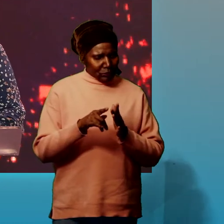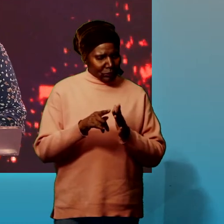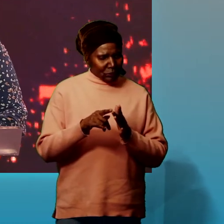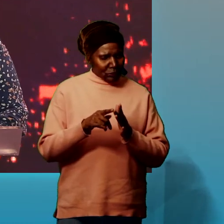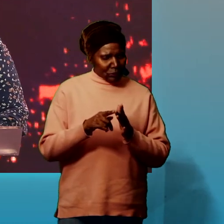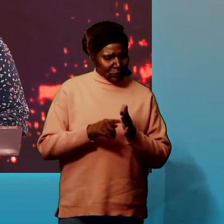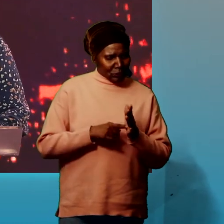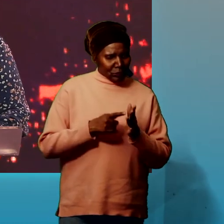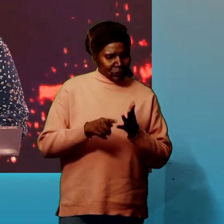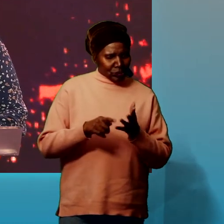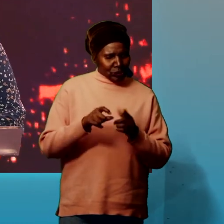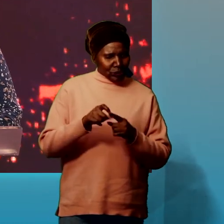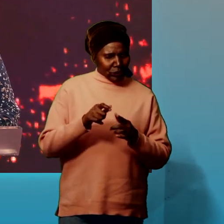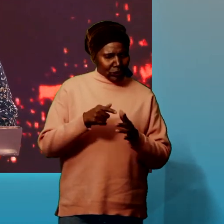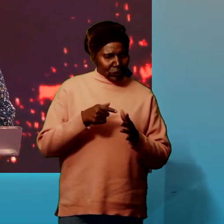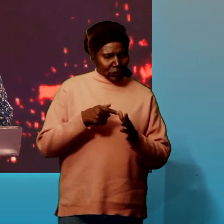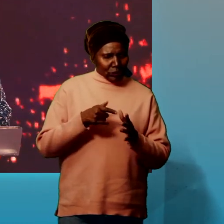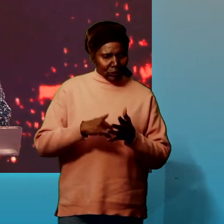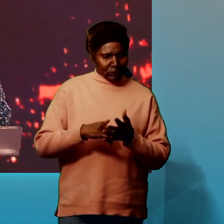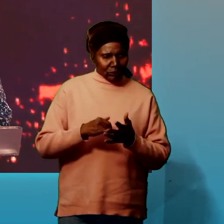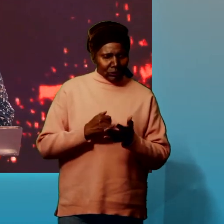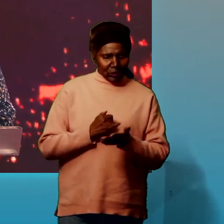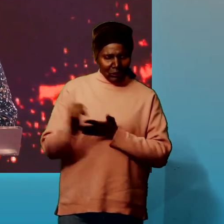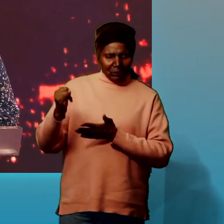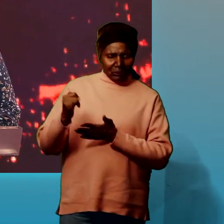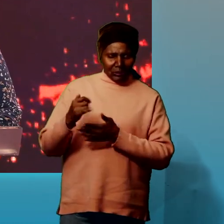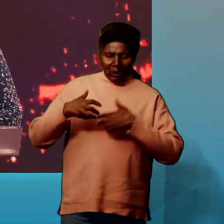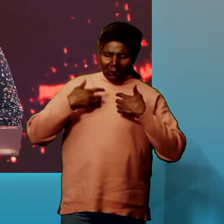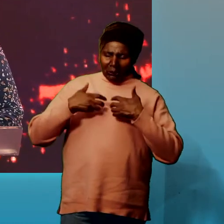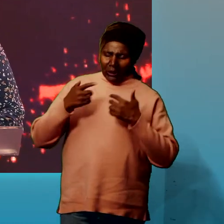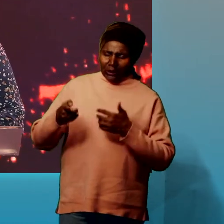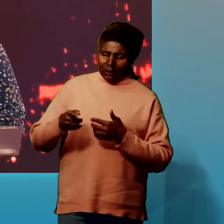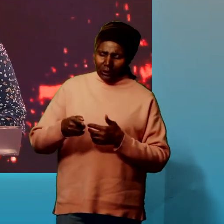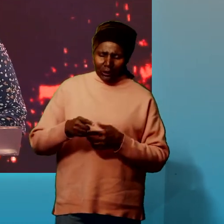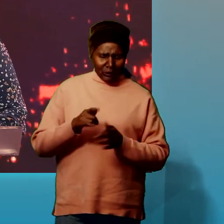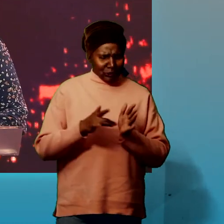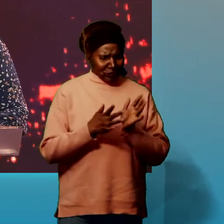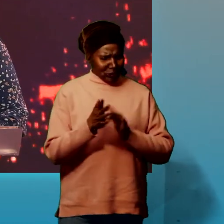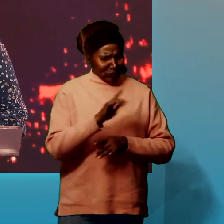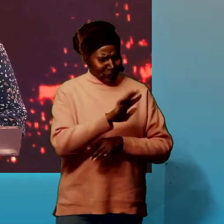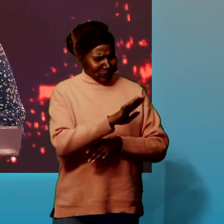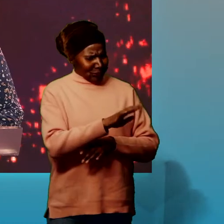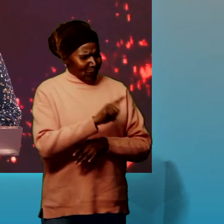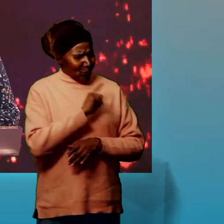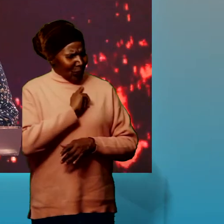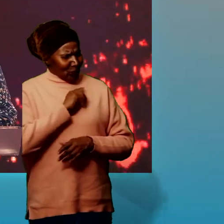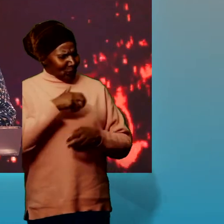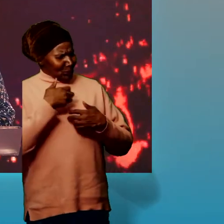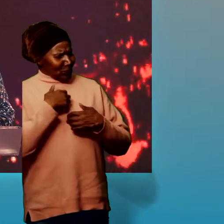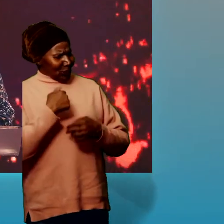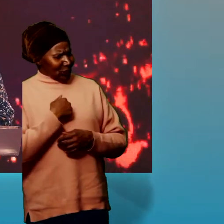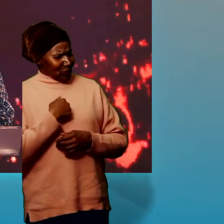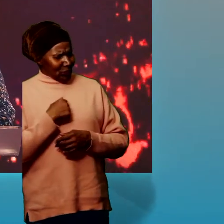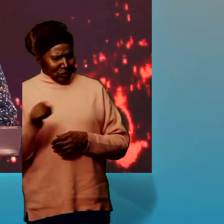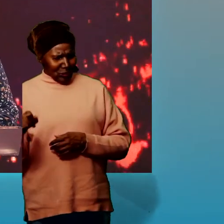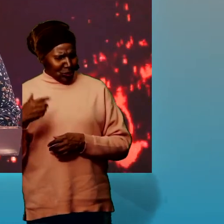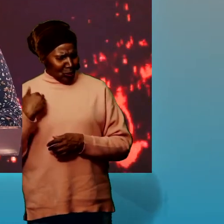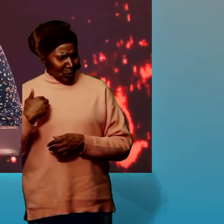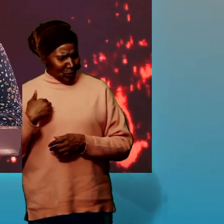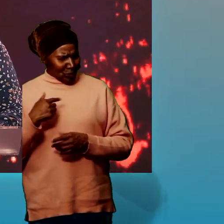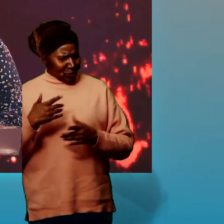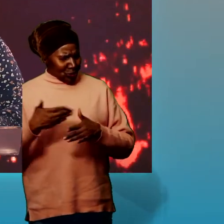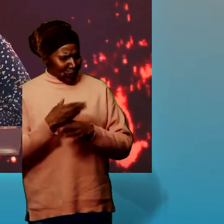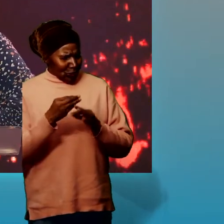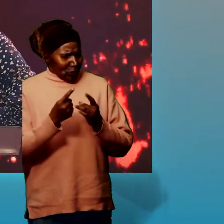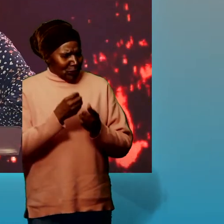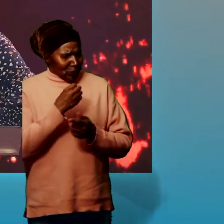10, "Why are you bothering this woman? She has done a beautiful thing to me. The poor you will always have with you, but you will not always